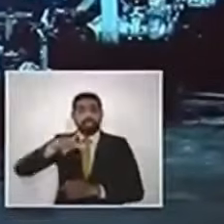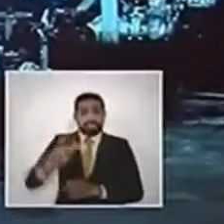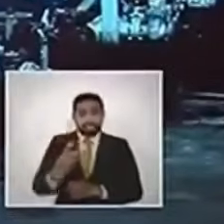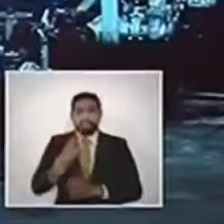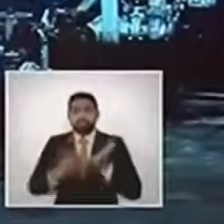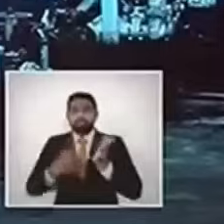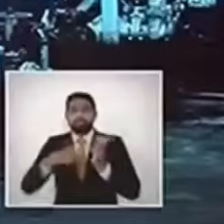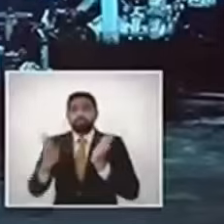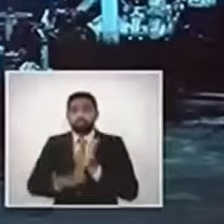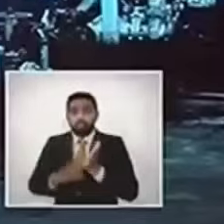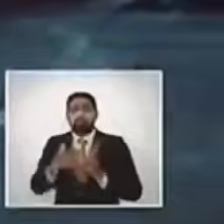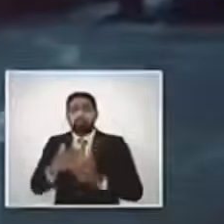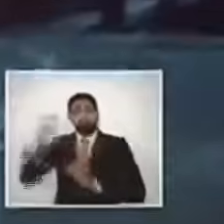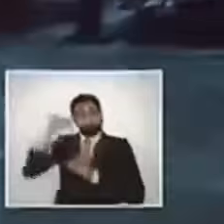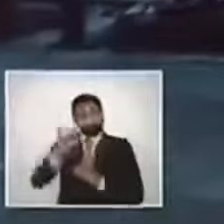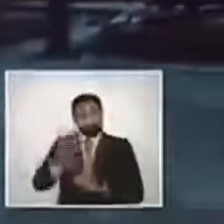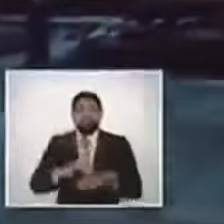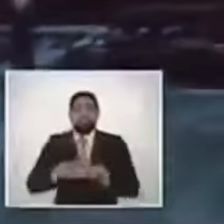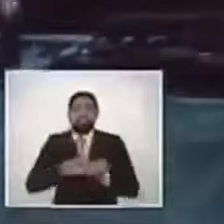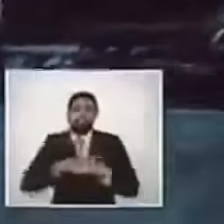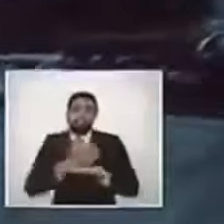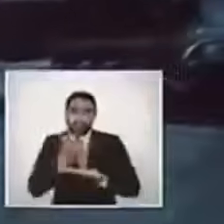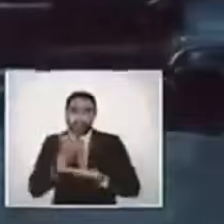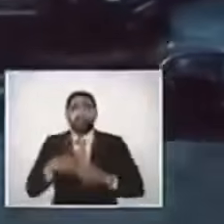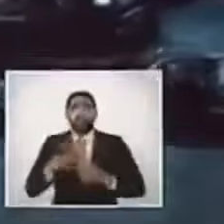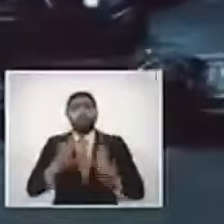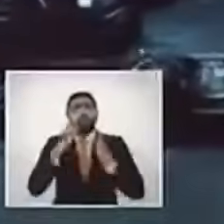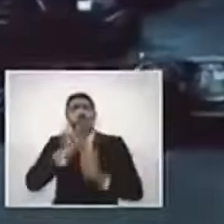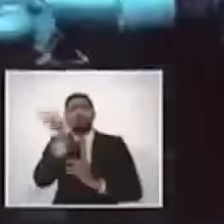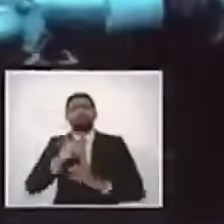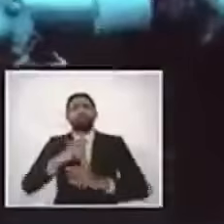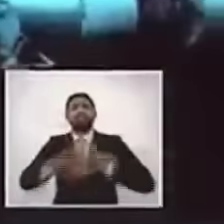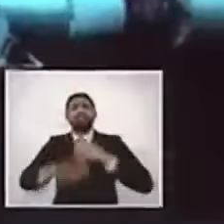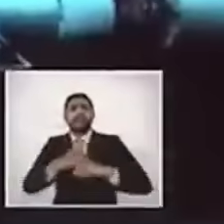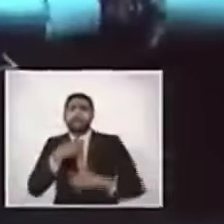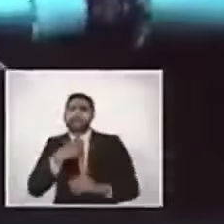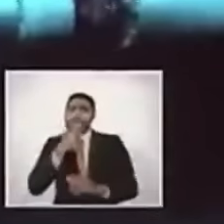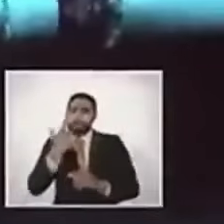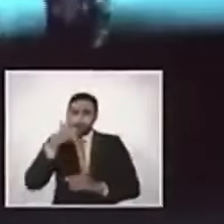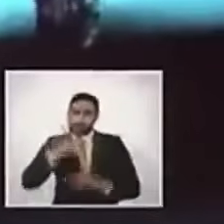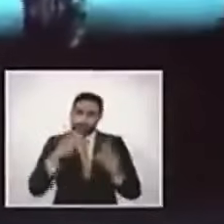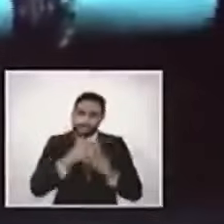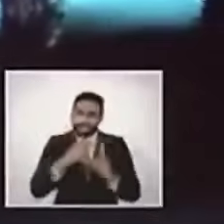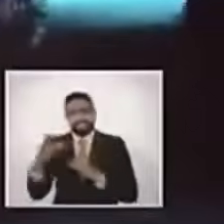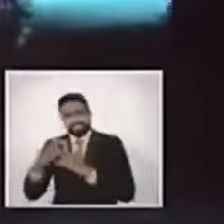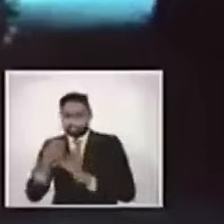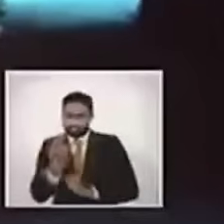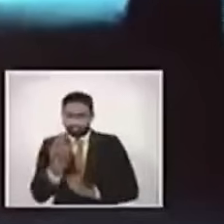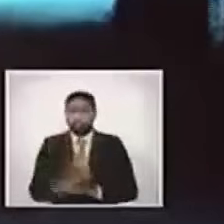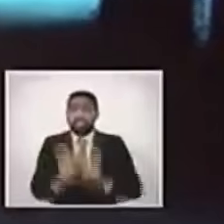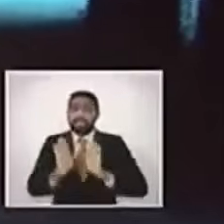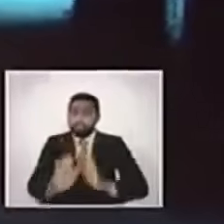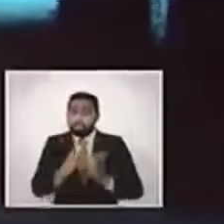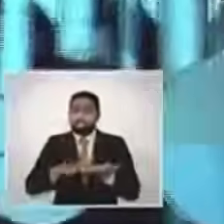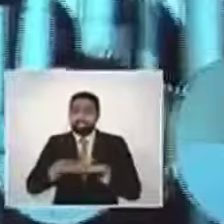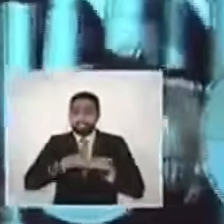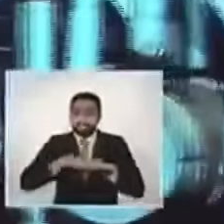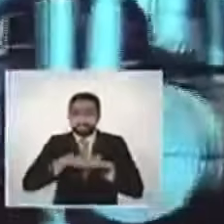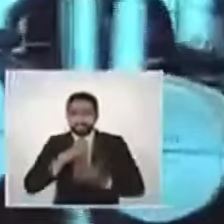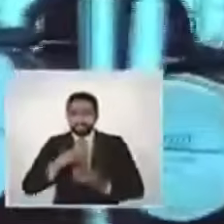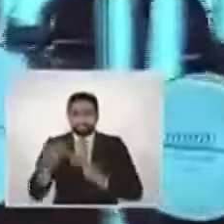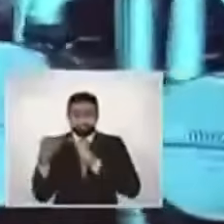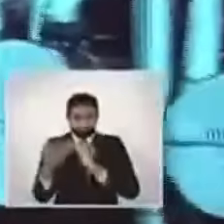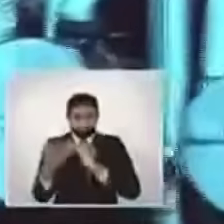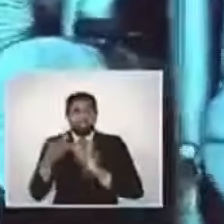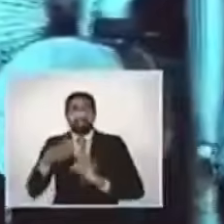what we as consumers use mainly. But from the Sapukaskanda oil refinery, we only use about 15% of petrol on a